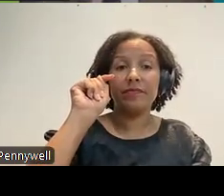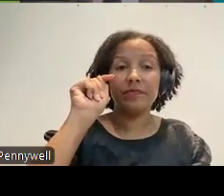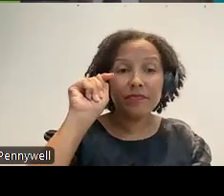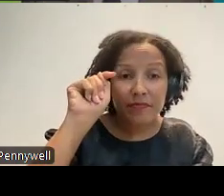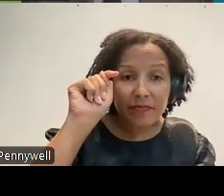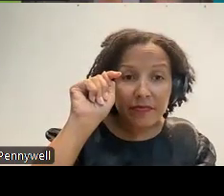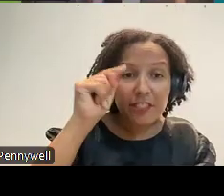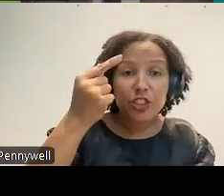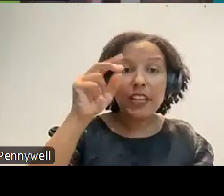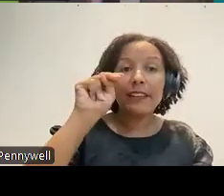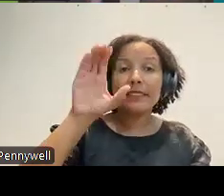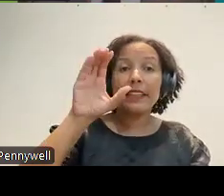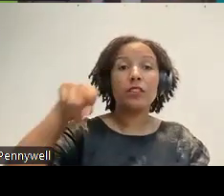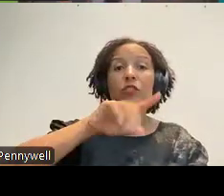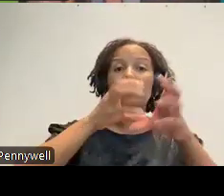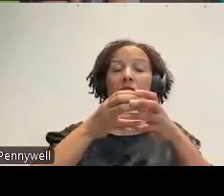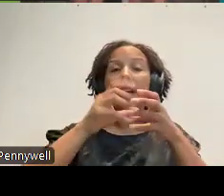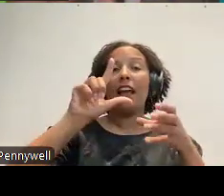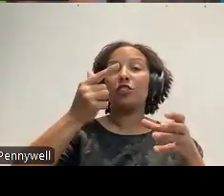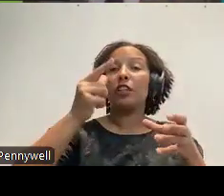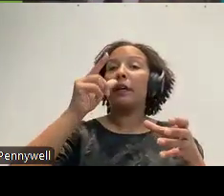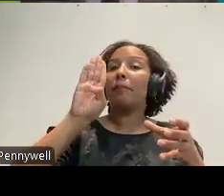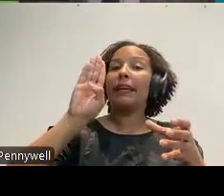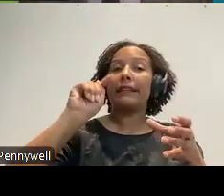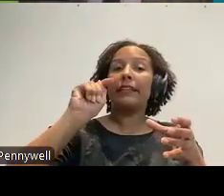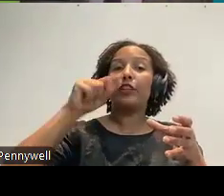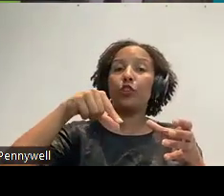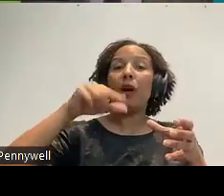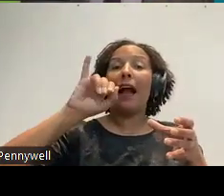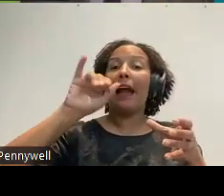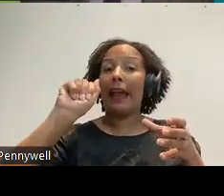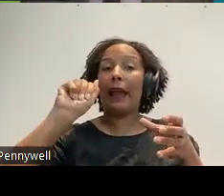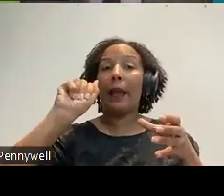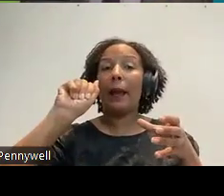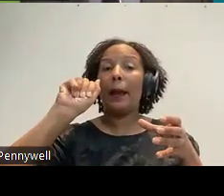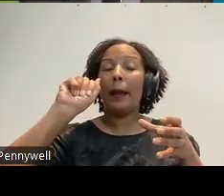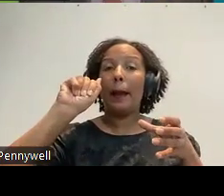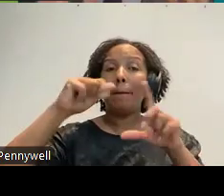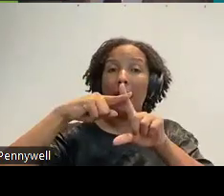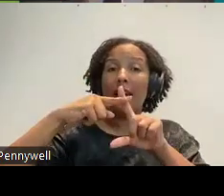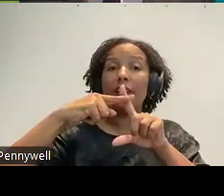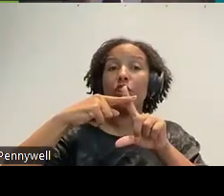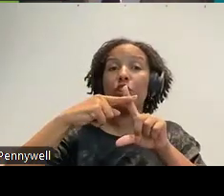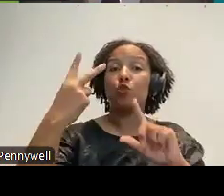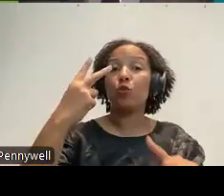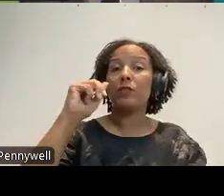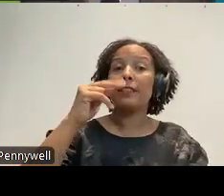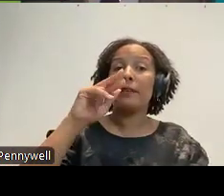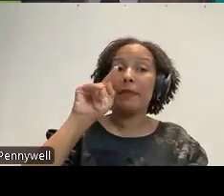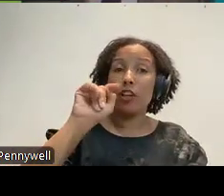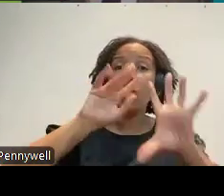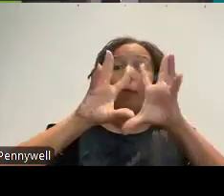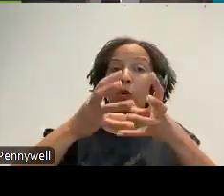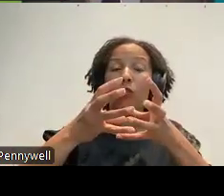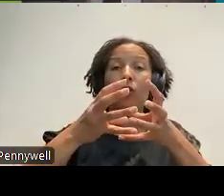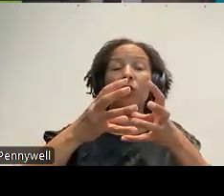that fall under the LGBTQ plus, IA plus, and Two-Spirit communities, severely overlooked and